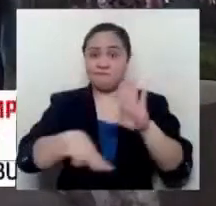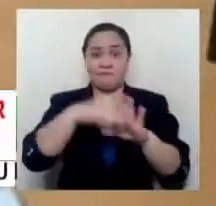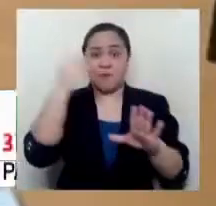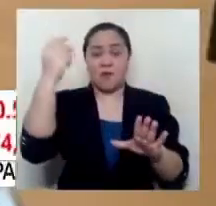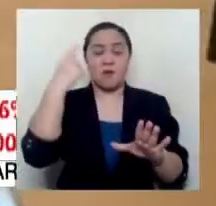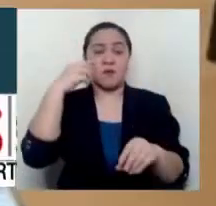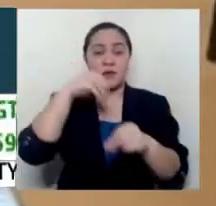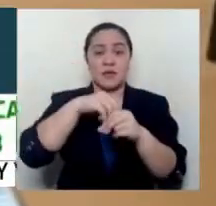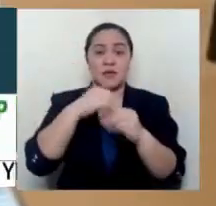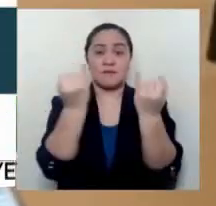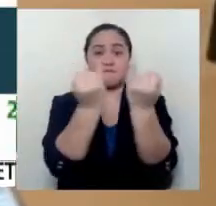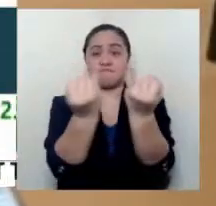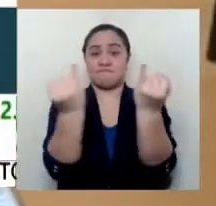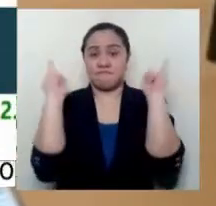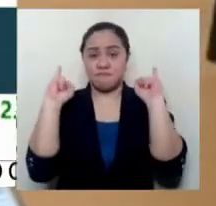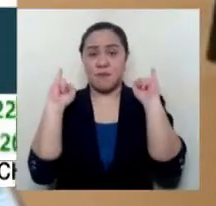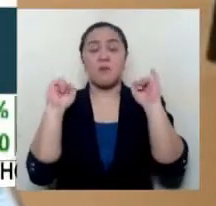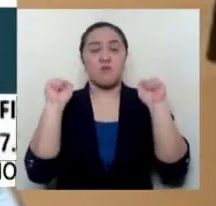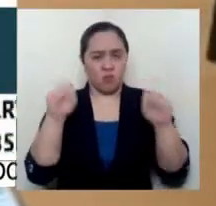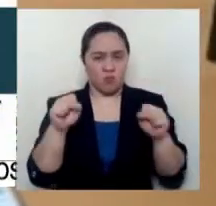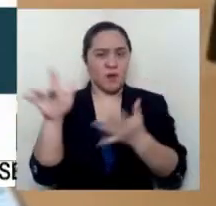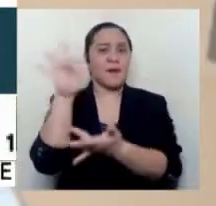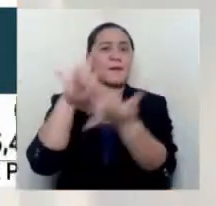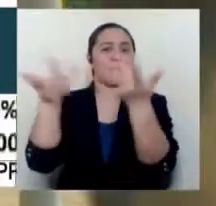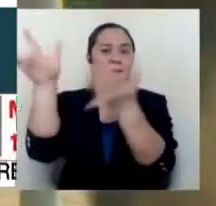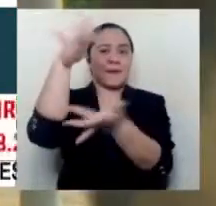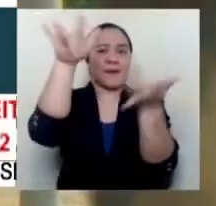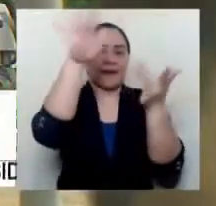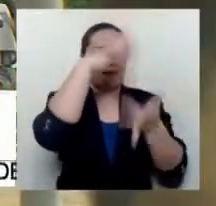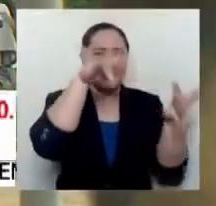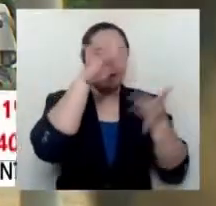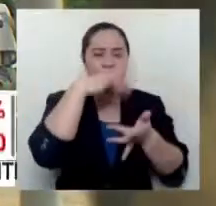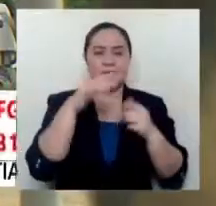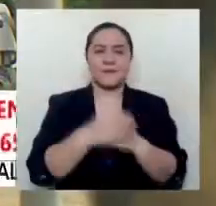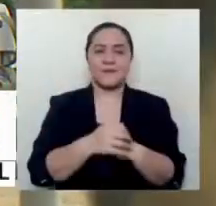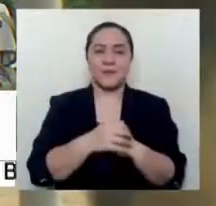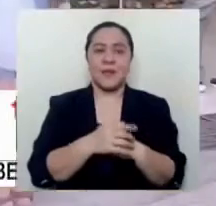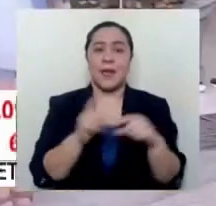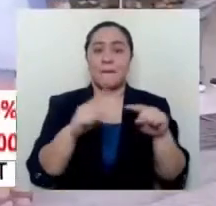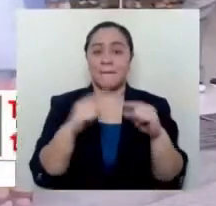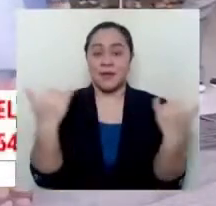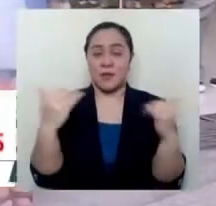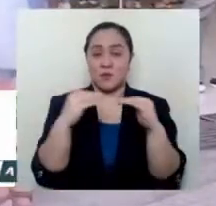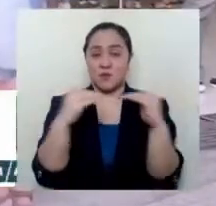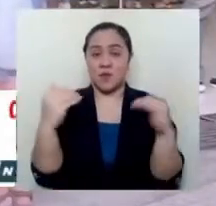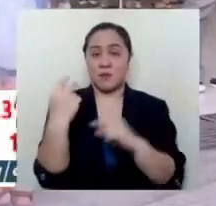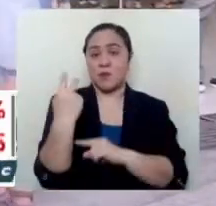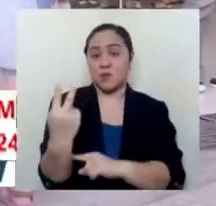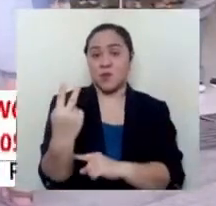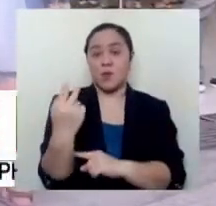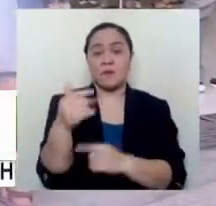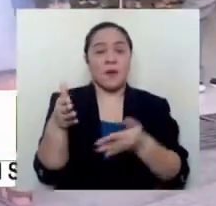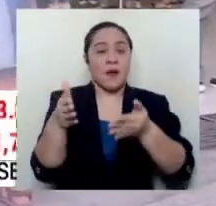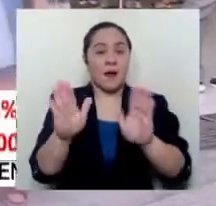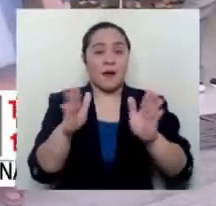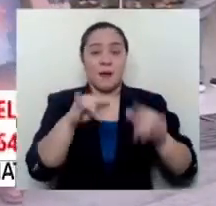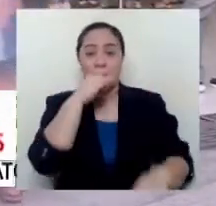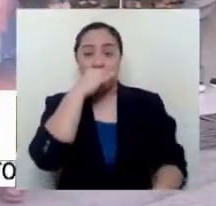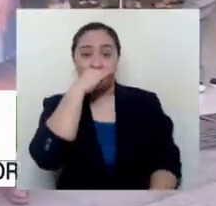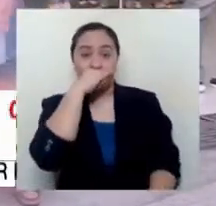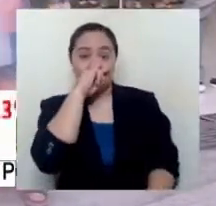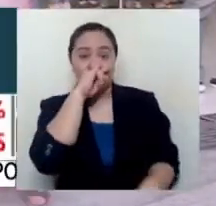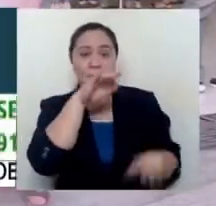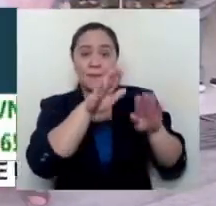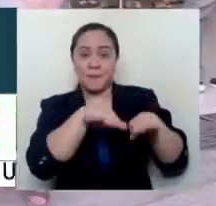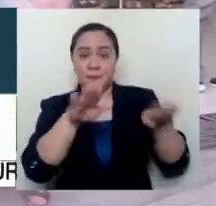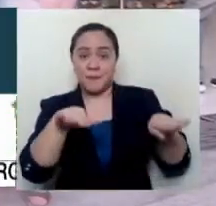No age restrictions when it comes to tourist destinations. Under Alert Level 2, ay ina-allow na yung minors. Sila ay